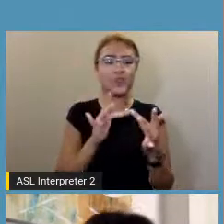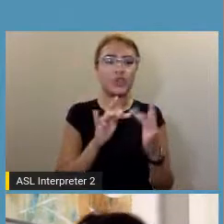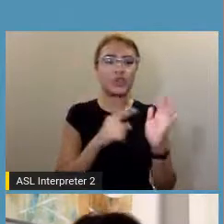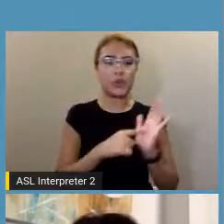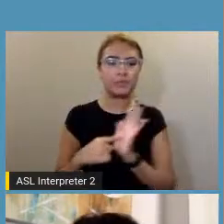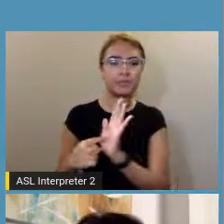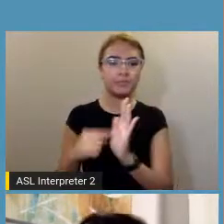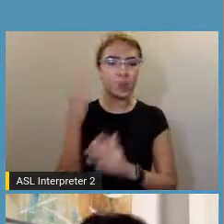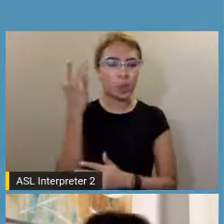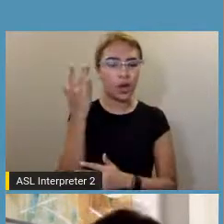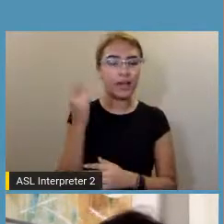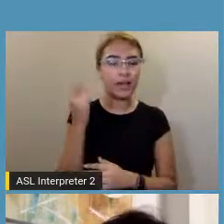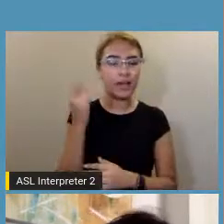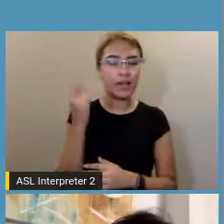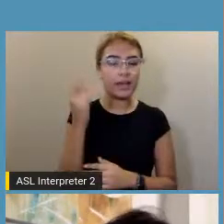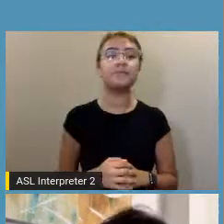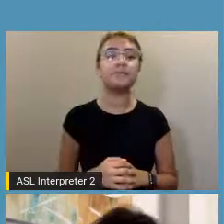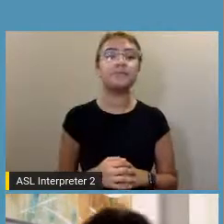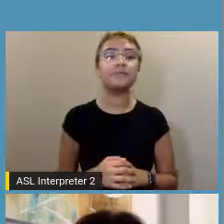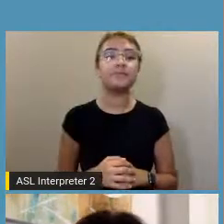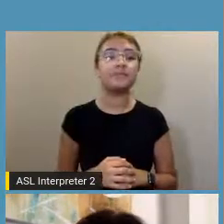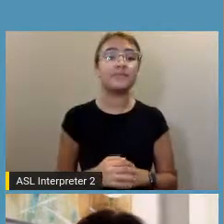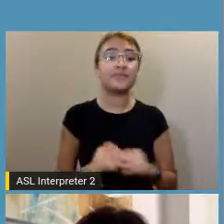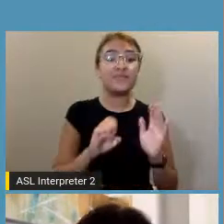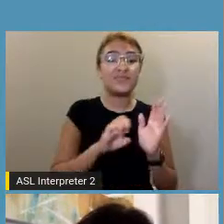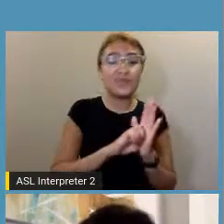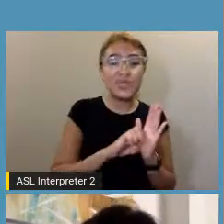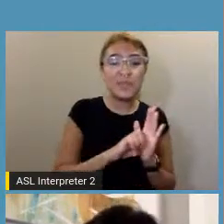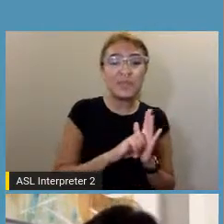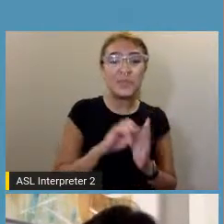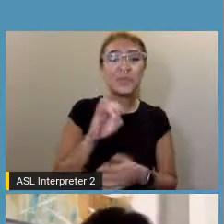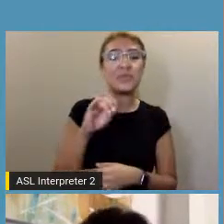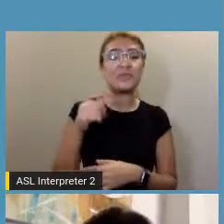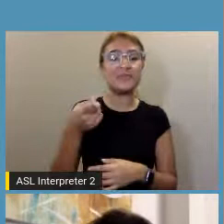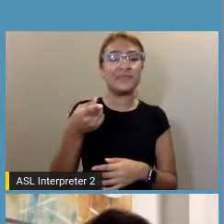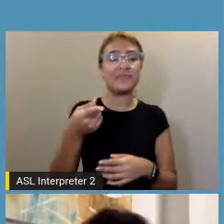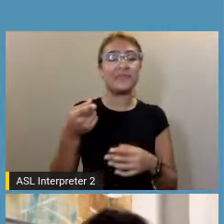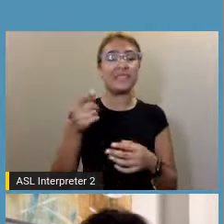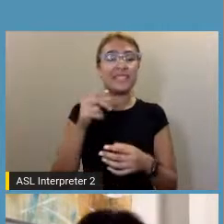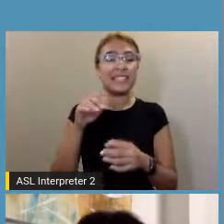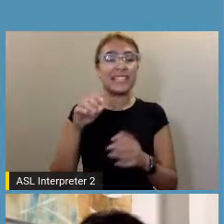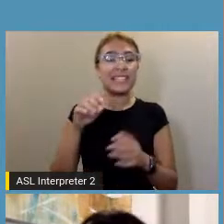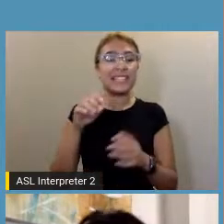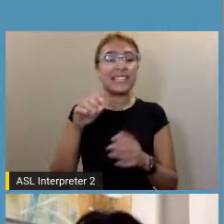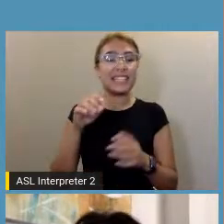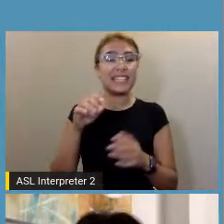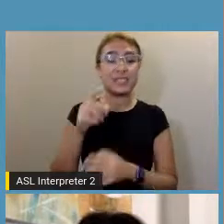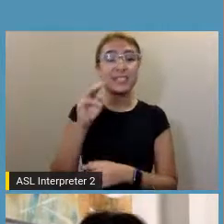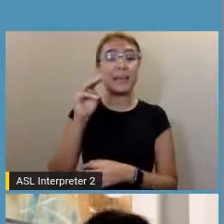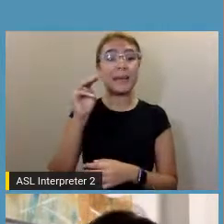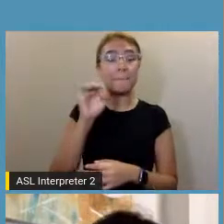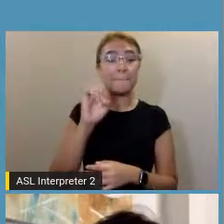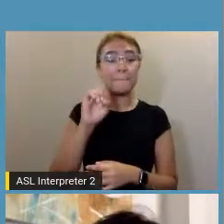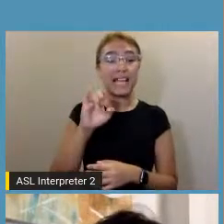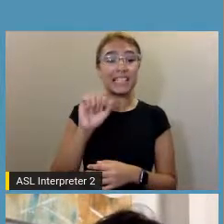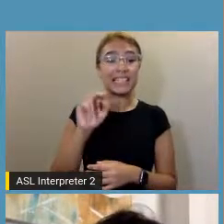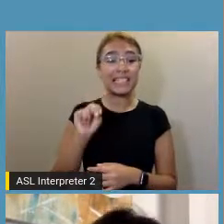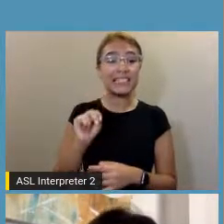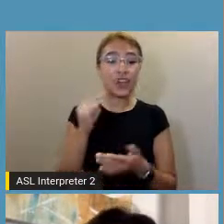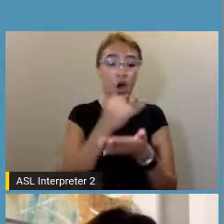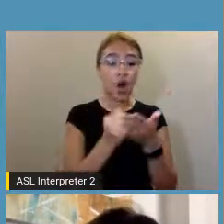one. For example, Identidad.exe is an exhibition I did with Mexican artists about new media art